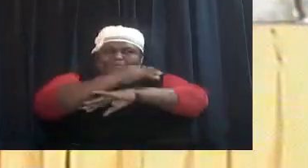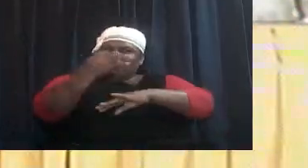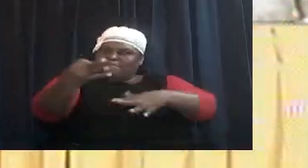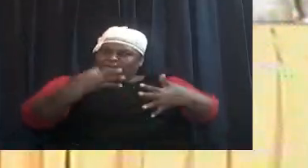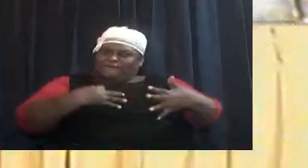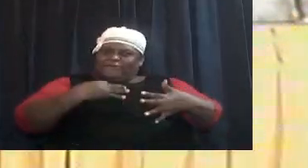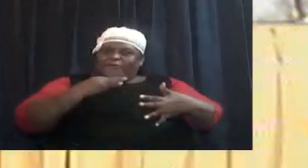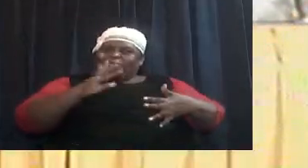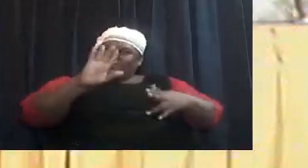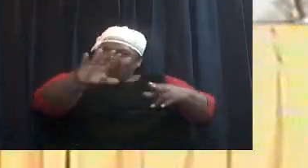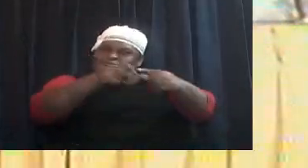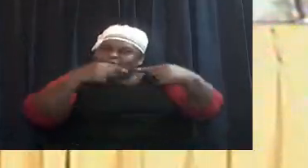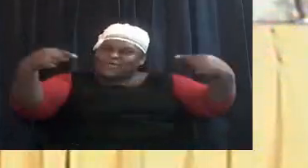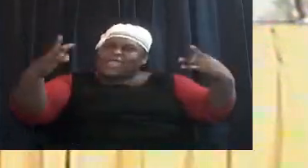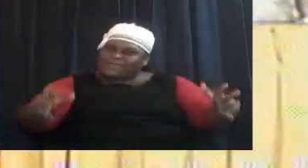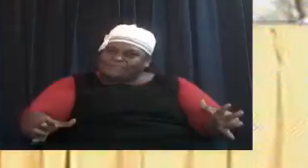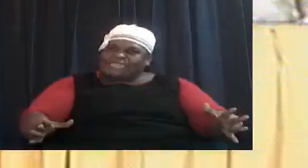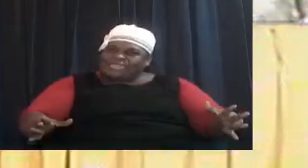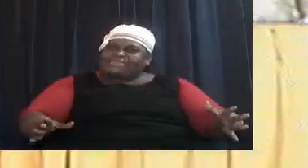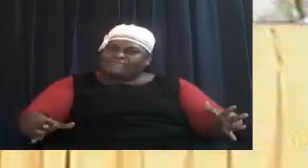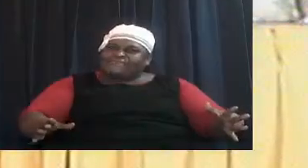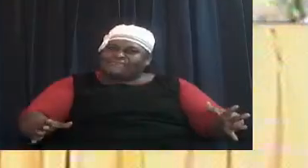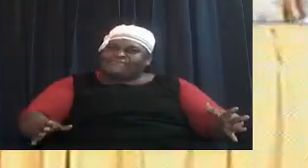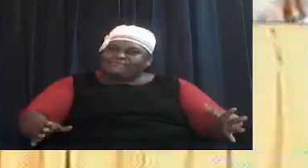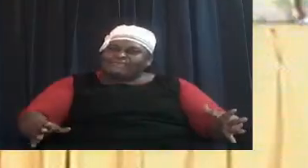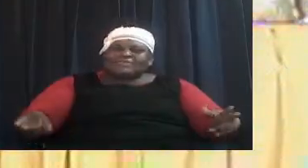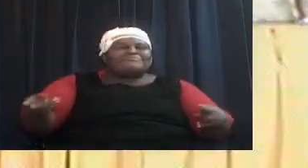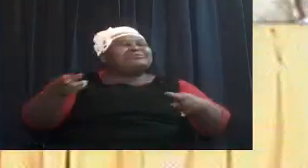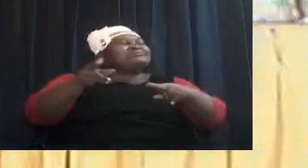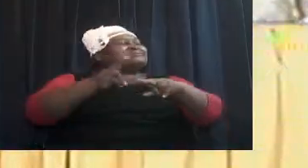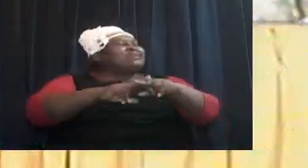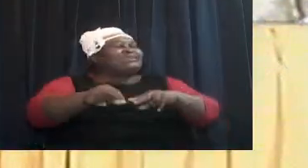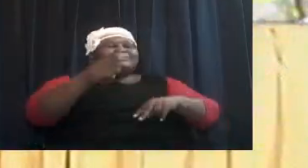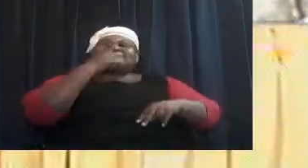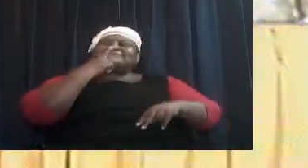that your enemy is there, you just add a little thing to it.